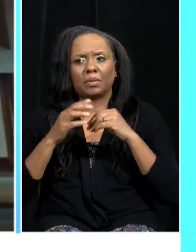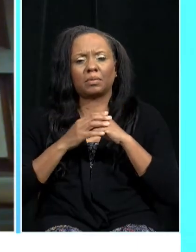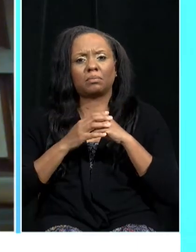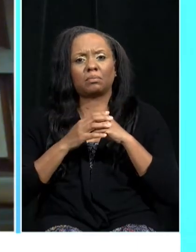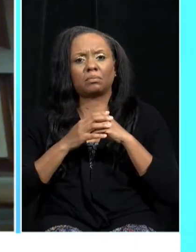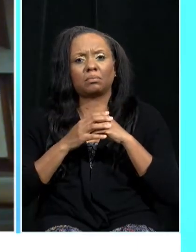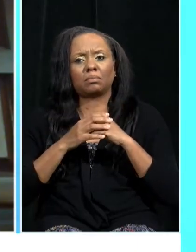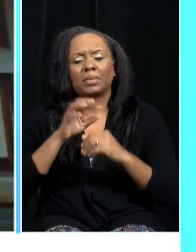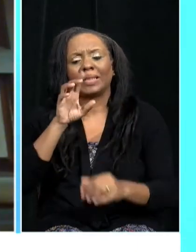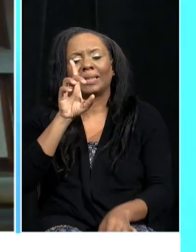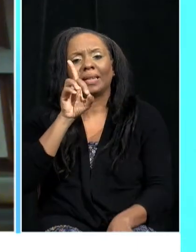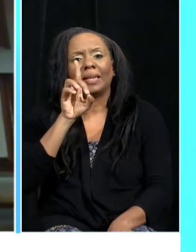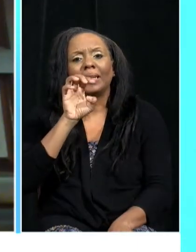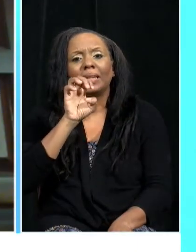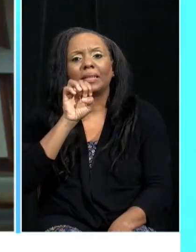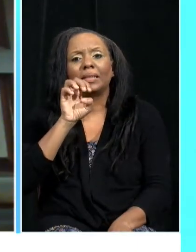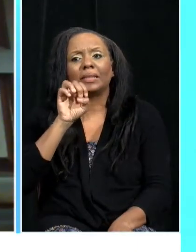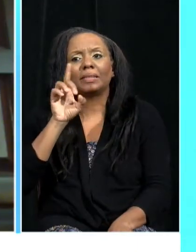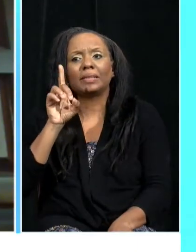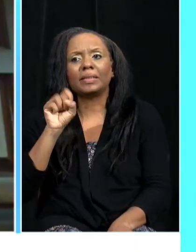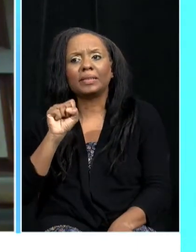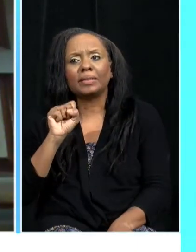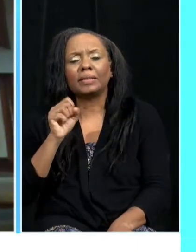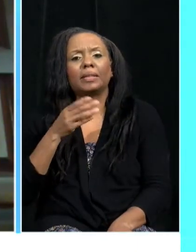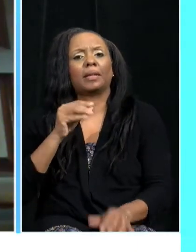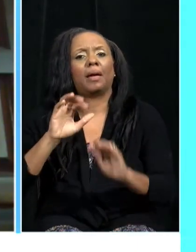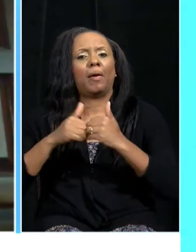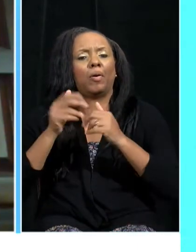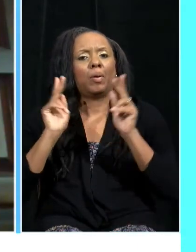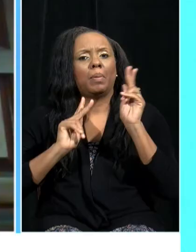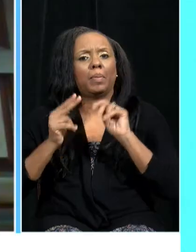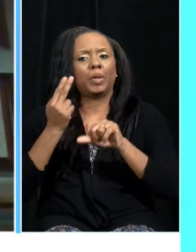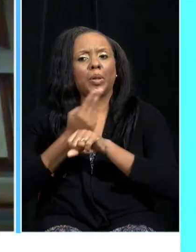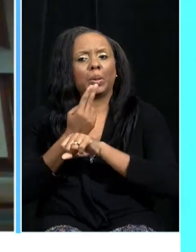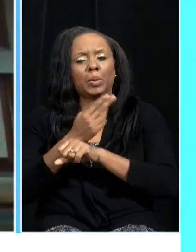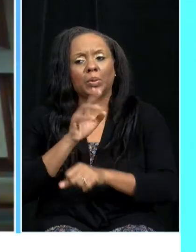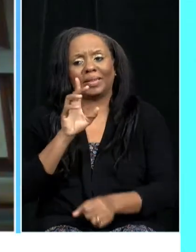then put up there. One of the things is about